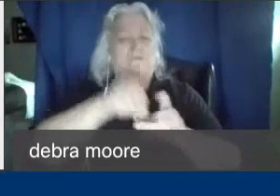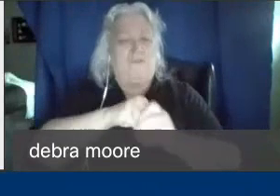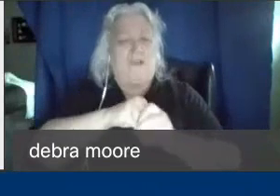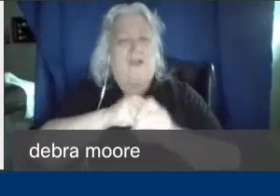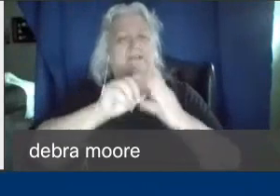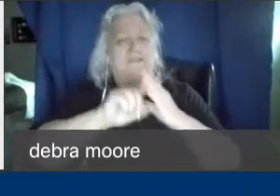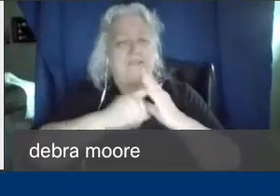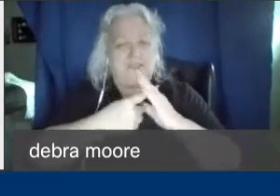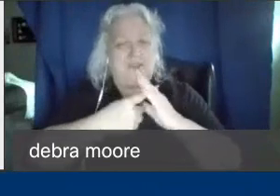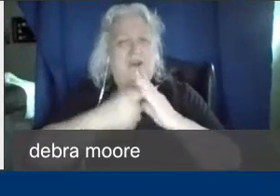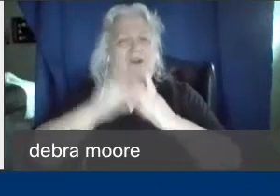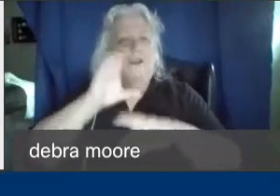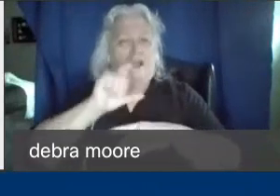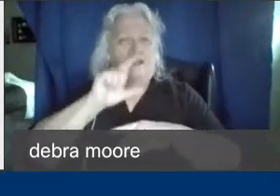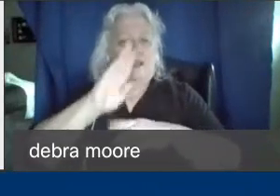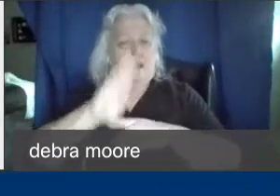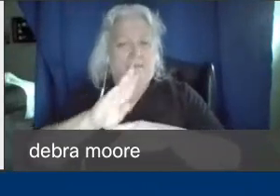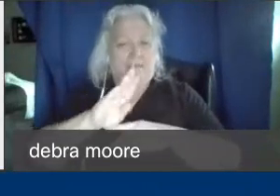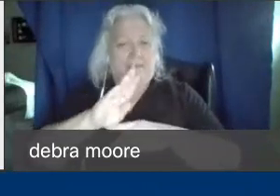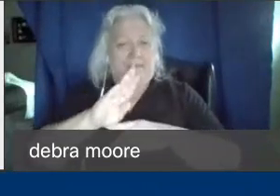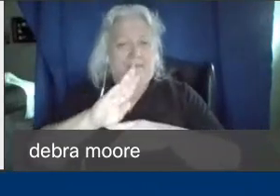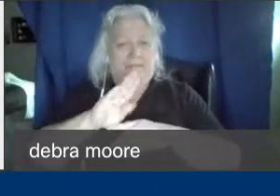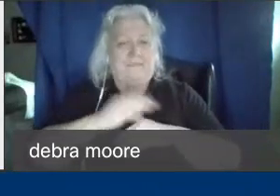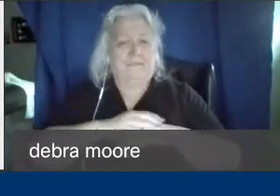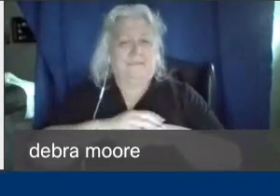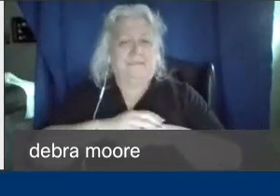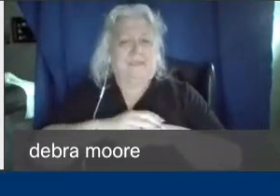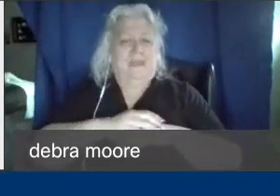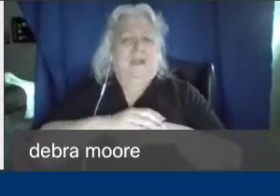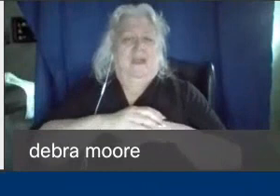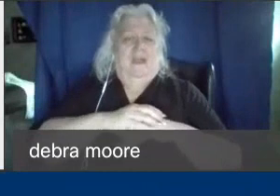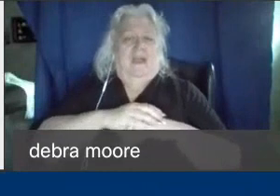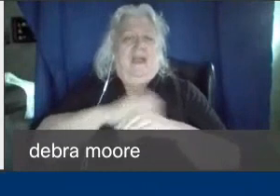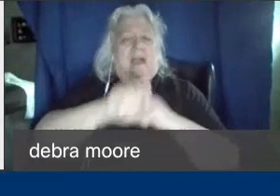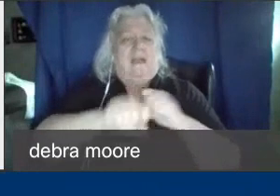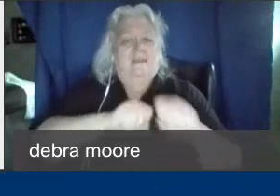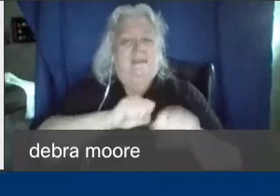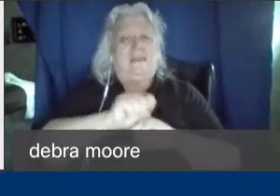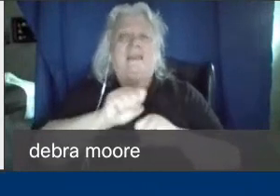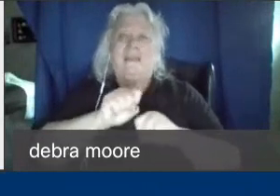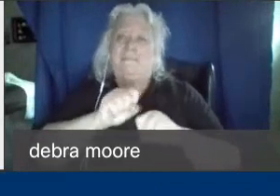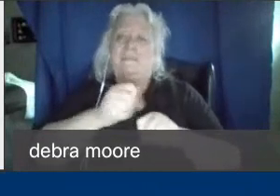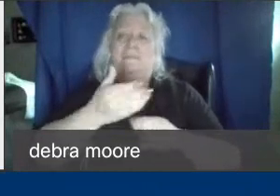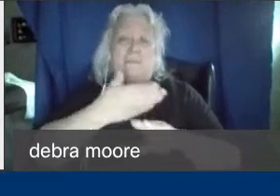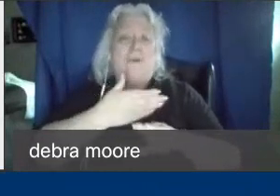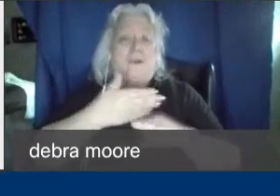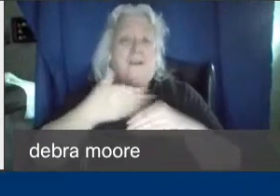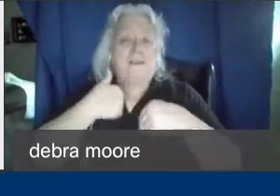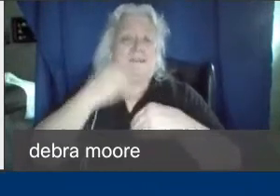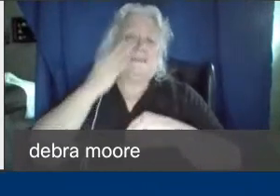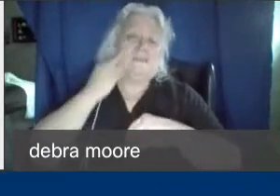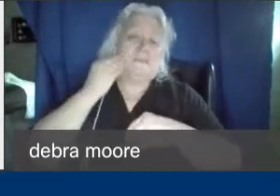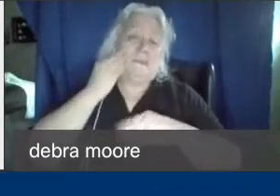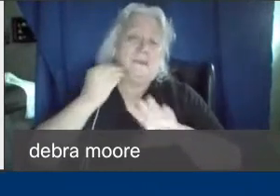alcohol consumption or ritualized pain endurance. Hazing has led to deaths on college campuses, which has led